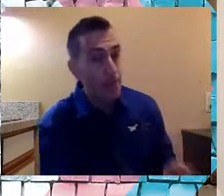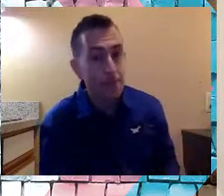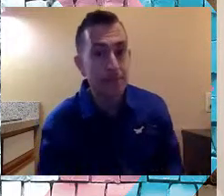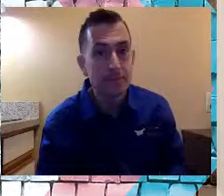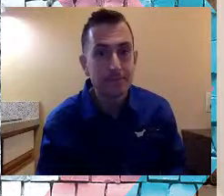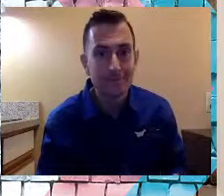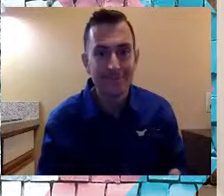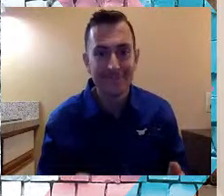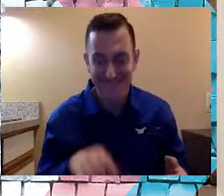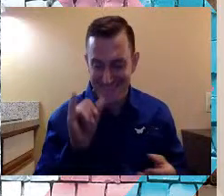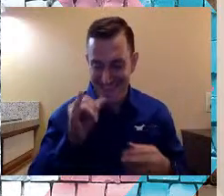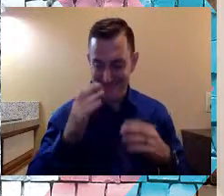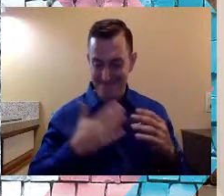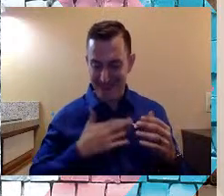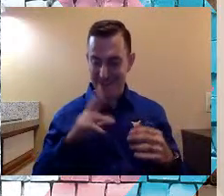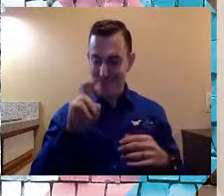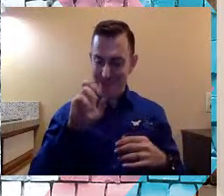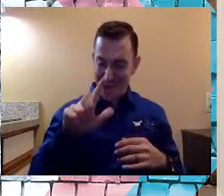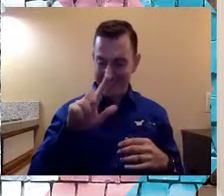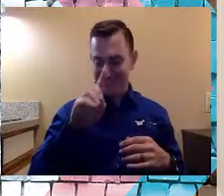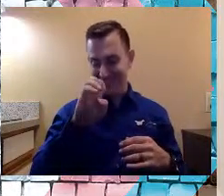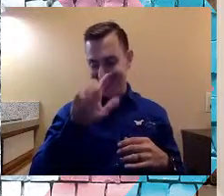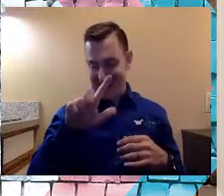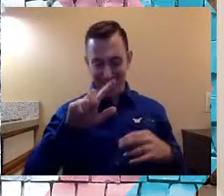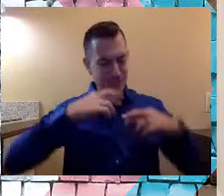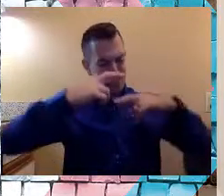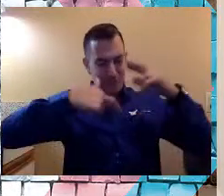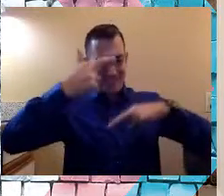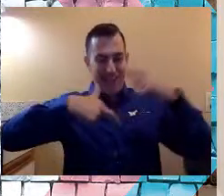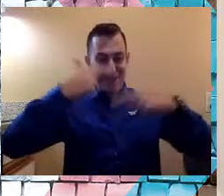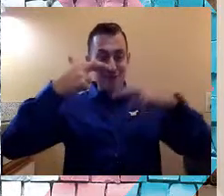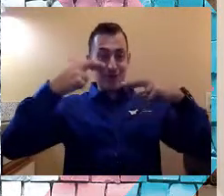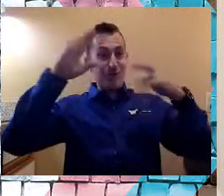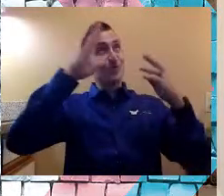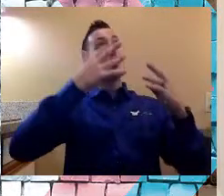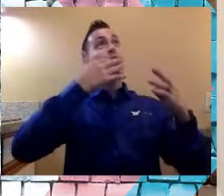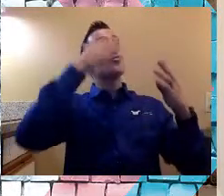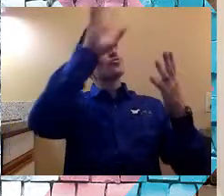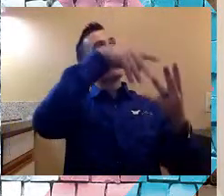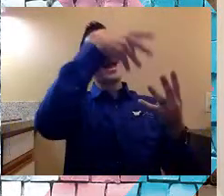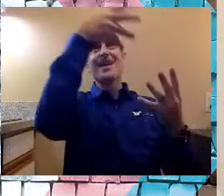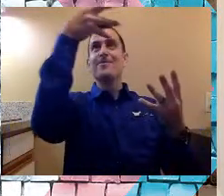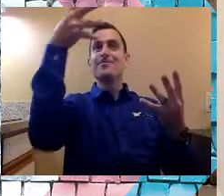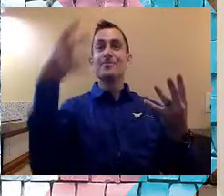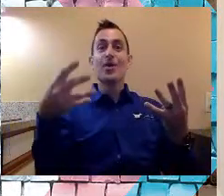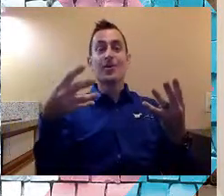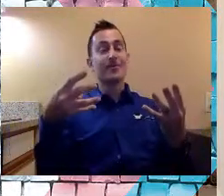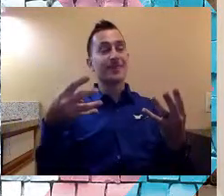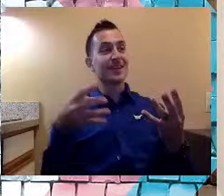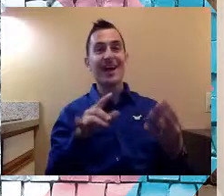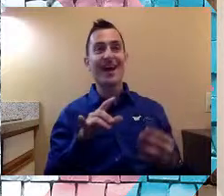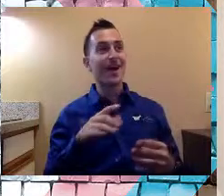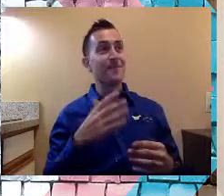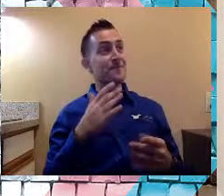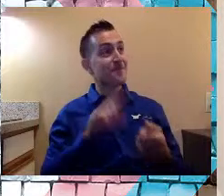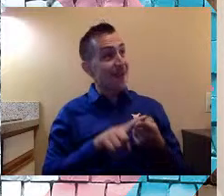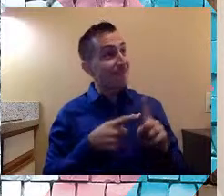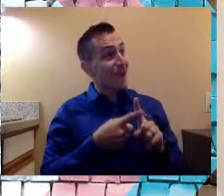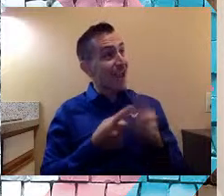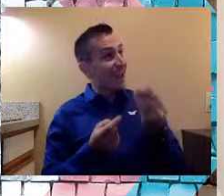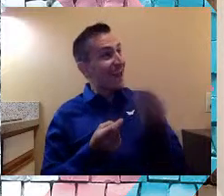rainbow. And some other things that you could do with this, well, first thing, you could give it to a friend that you love and say, happy